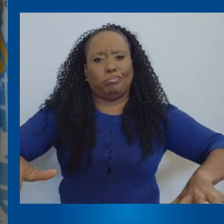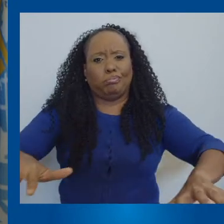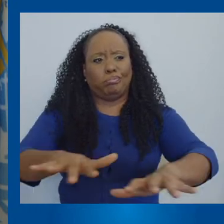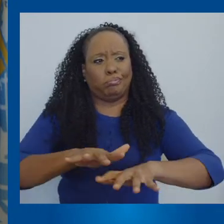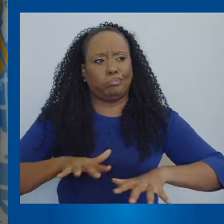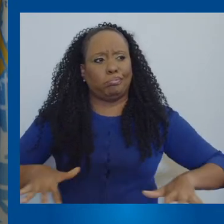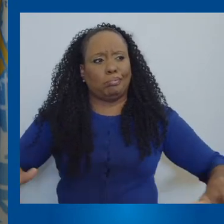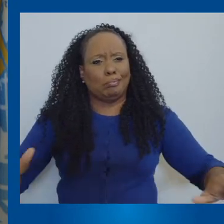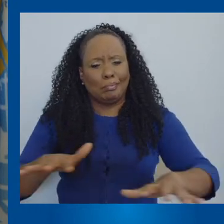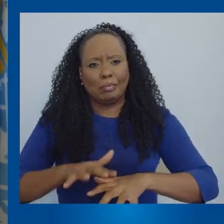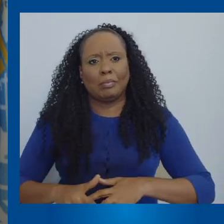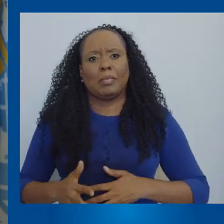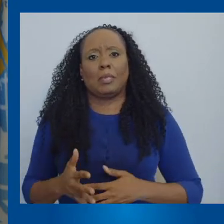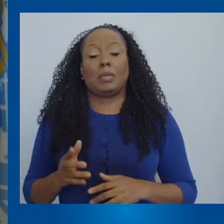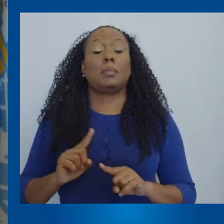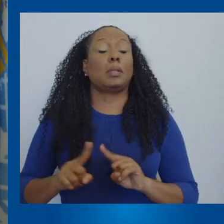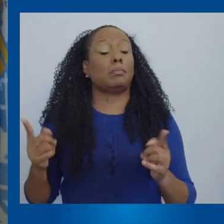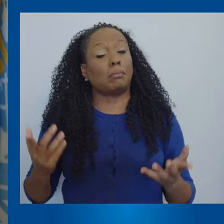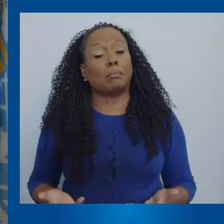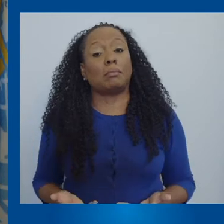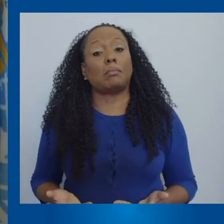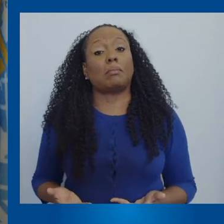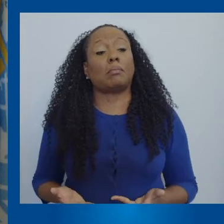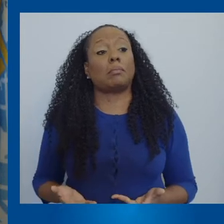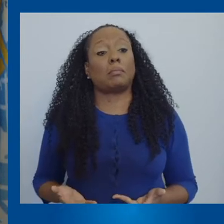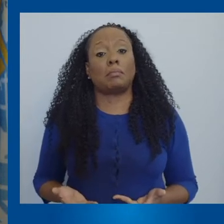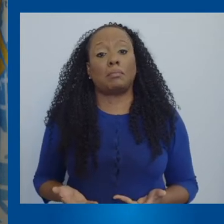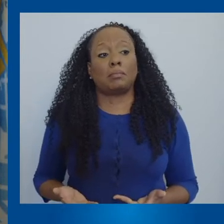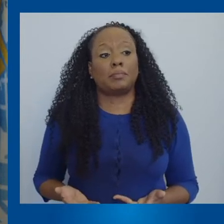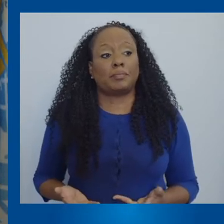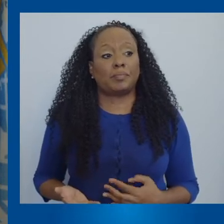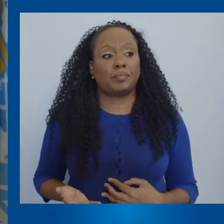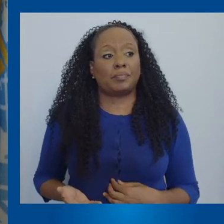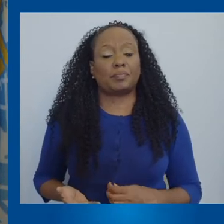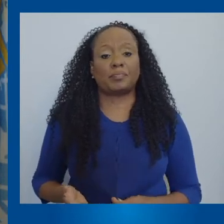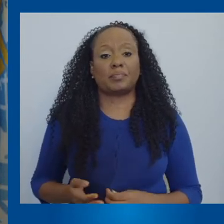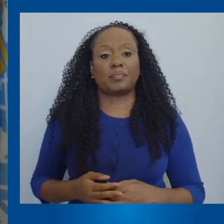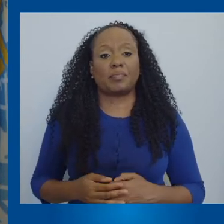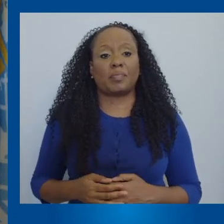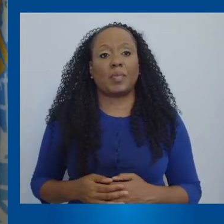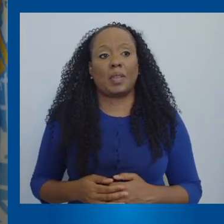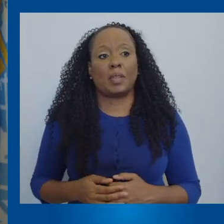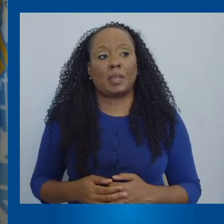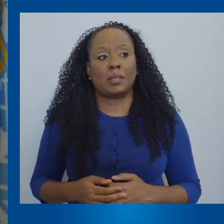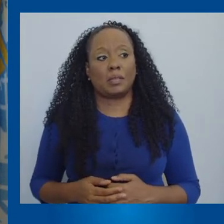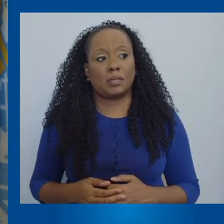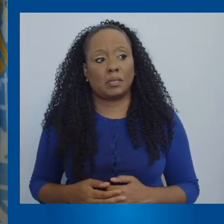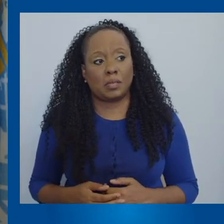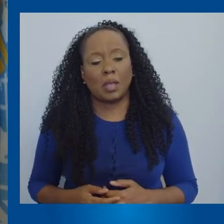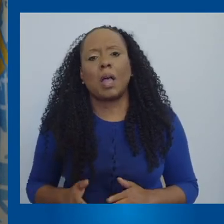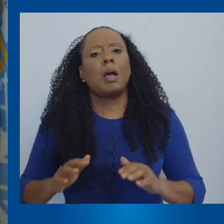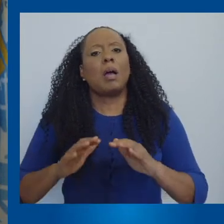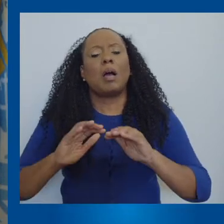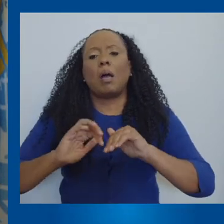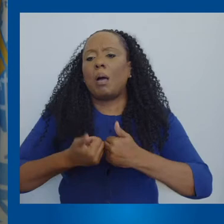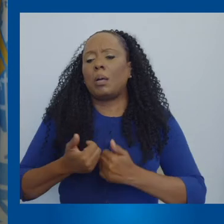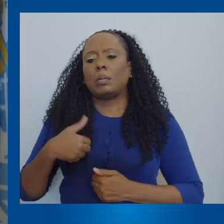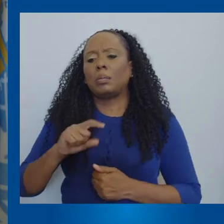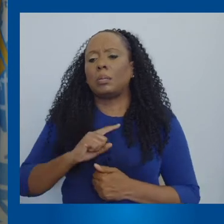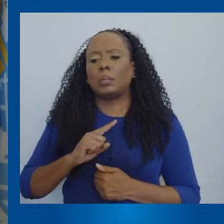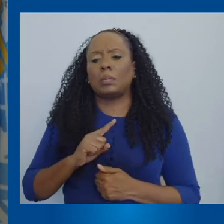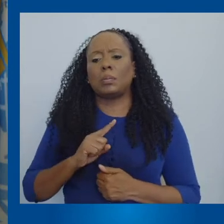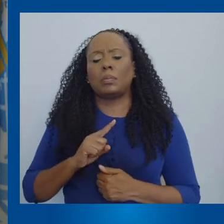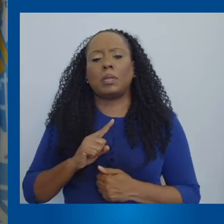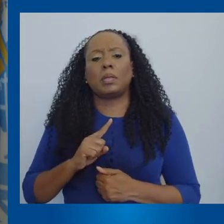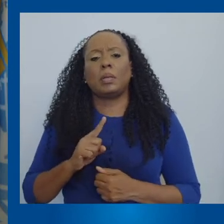production. But let's face it, we don't need to solve a problem if we haven't created it. So how do we flip it such